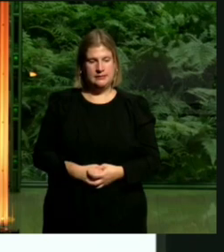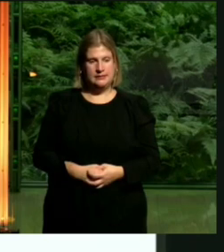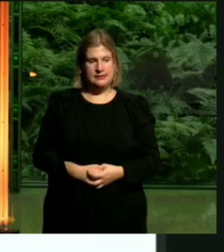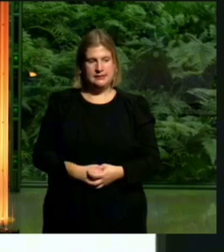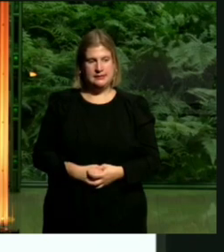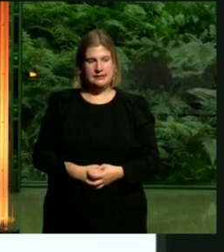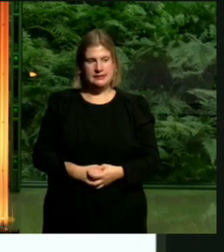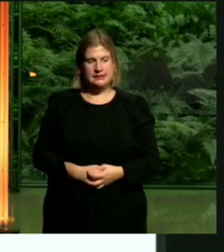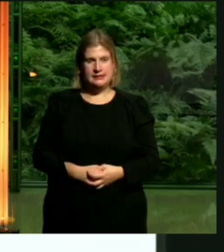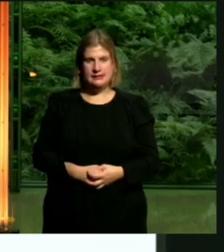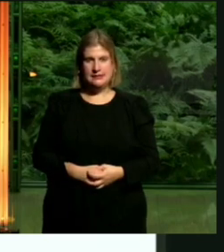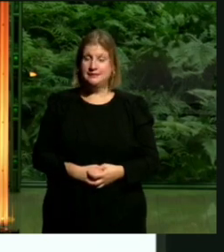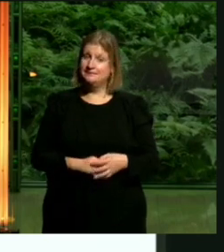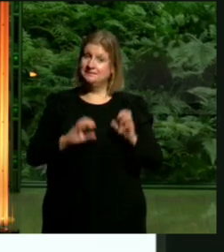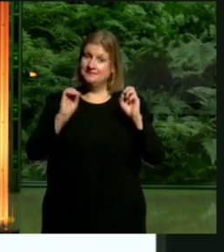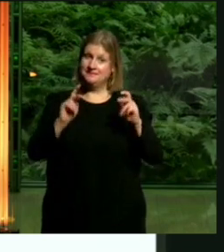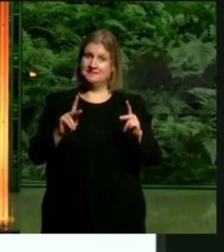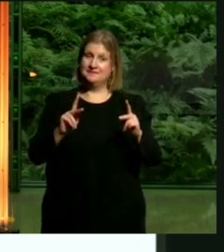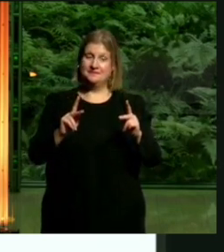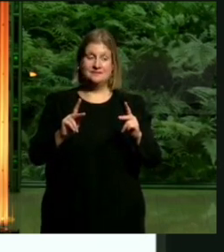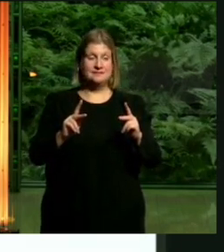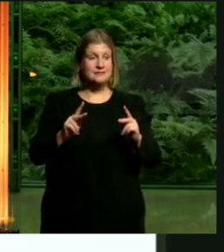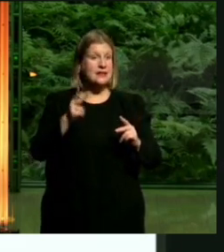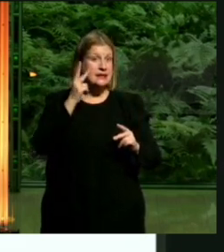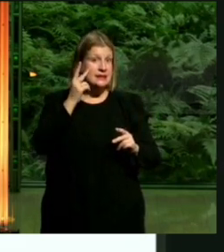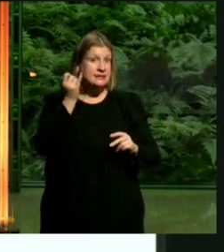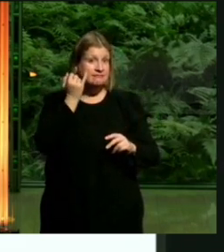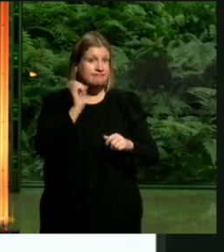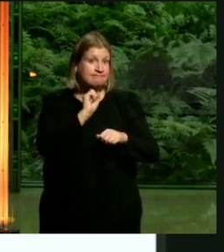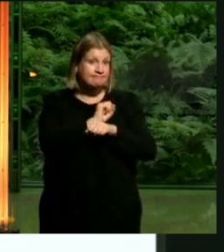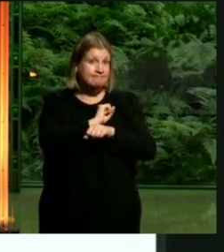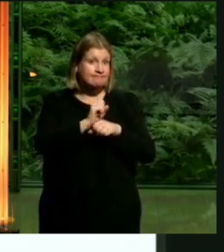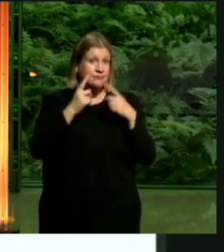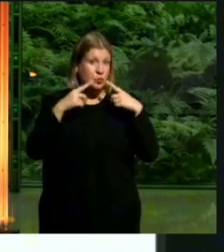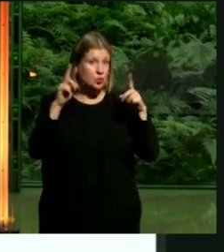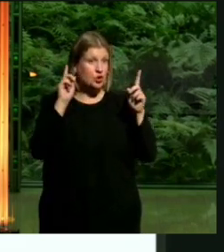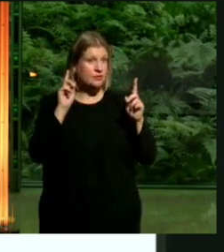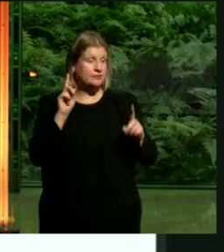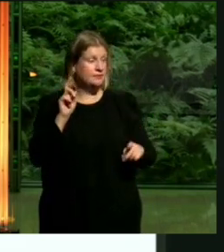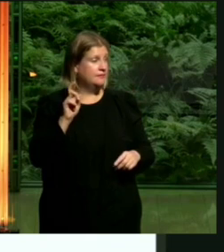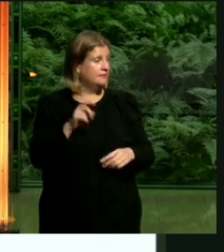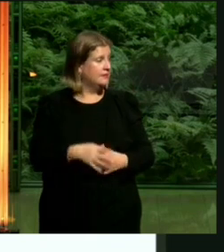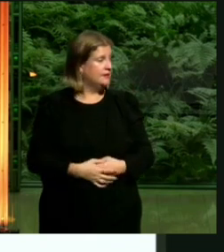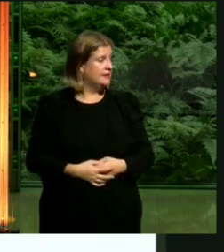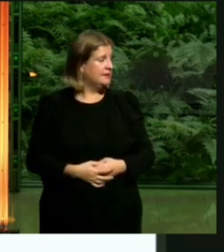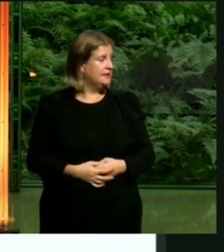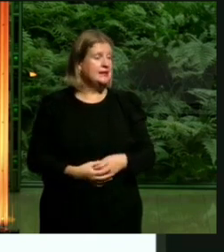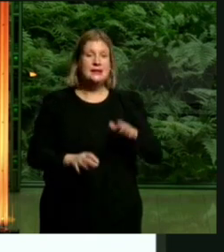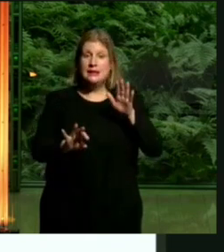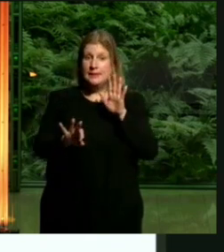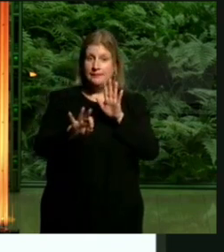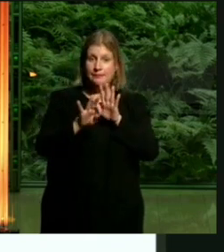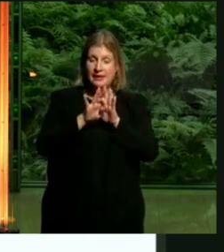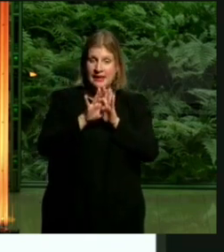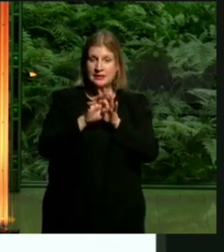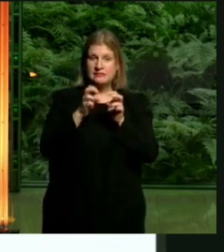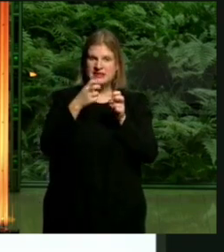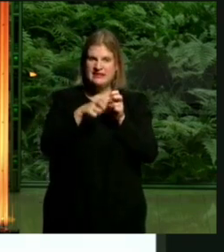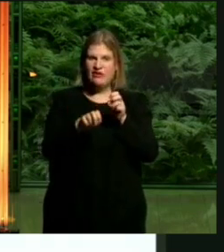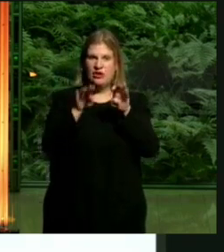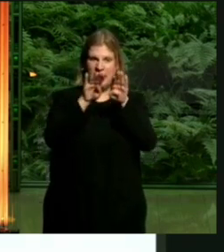All right, there you go. So let's see if it actually works. You can pick the difficulty level, pick the